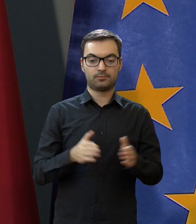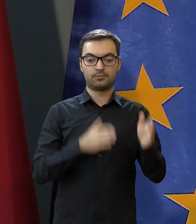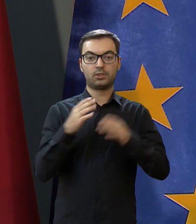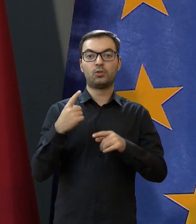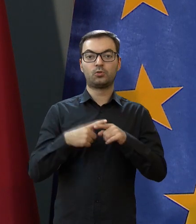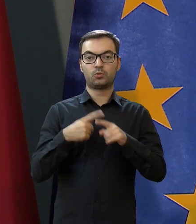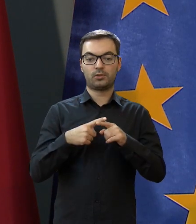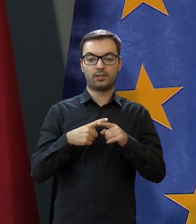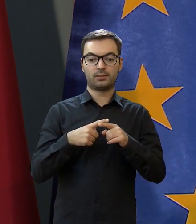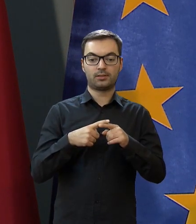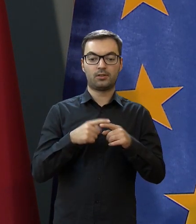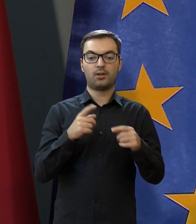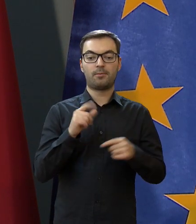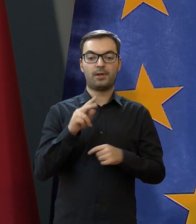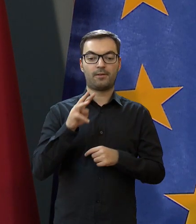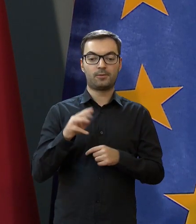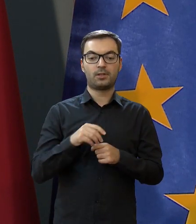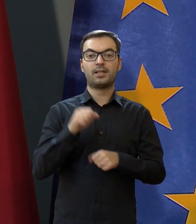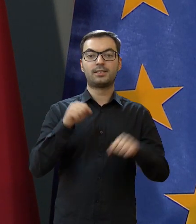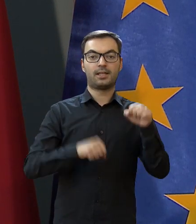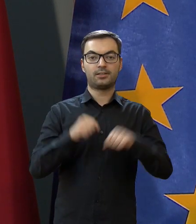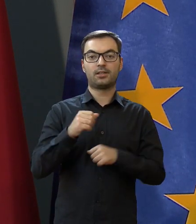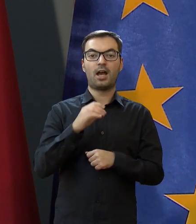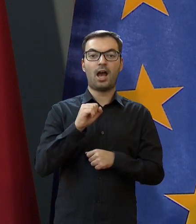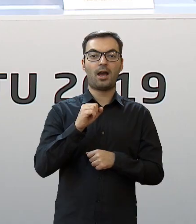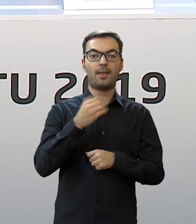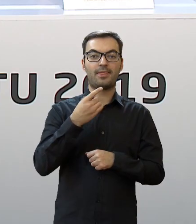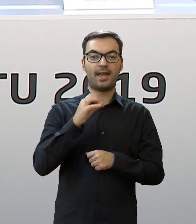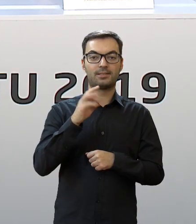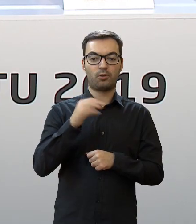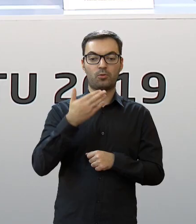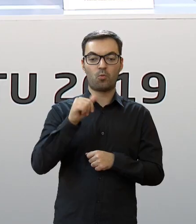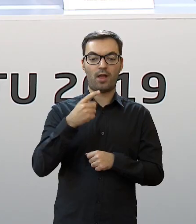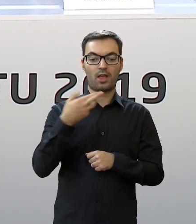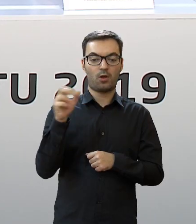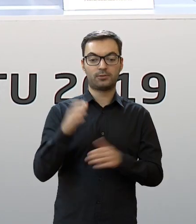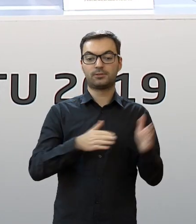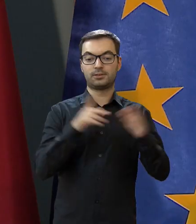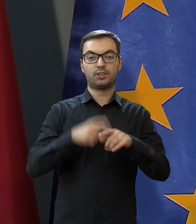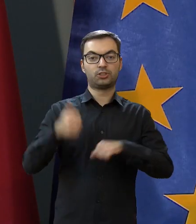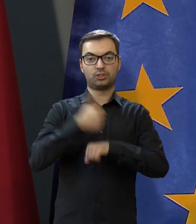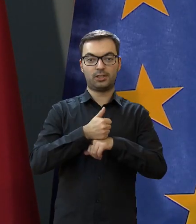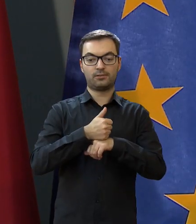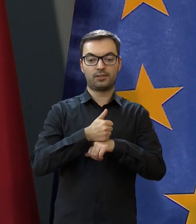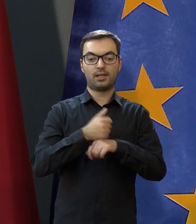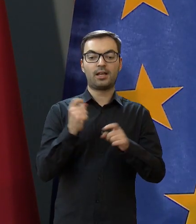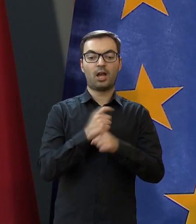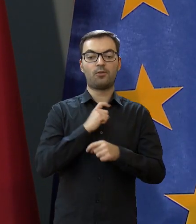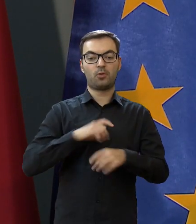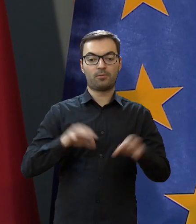the NEC, Judge Sylwester Marciniak, Member of the NEC, Judge Krzysztof